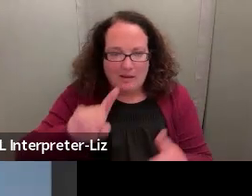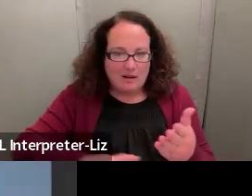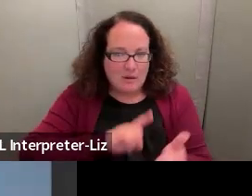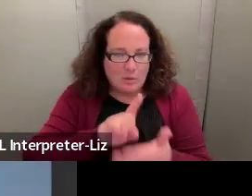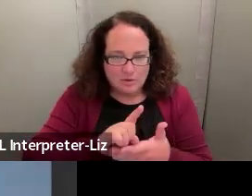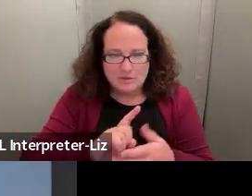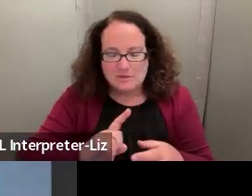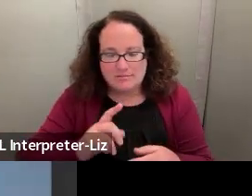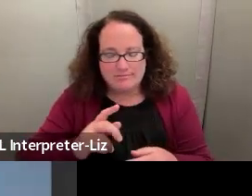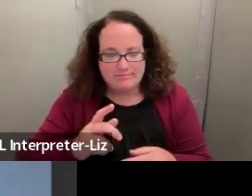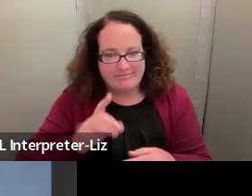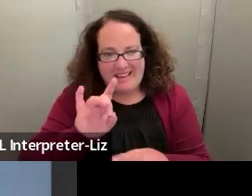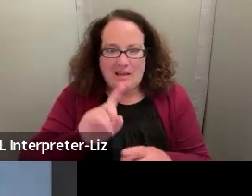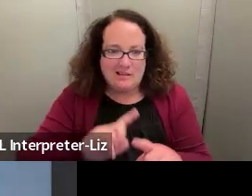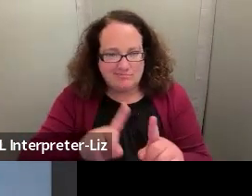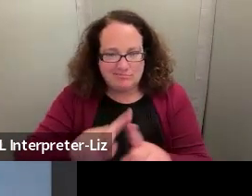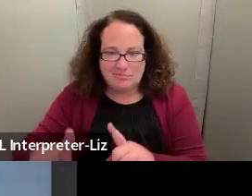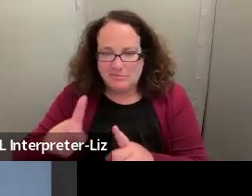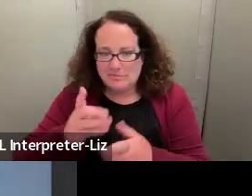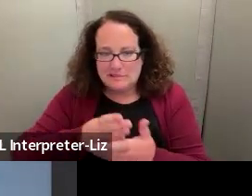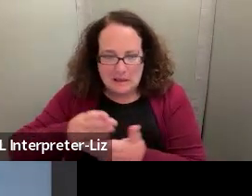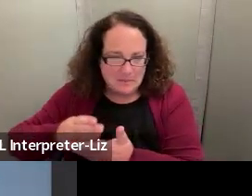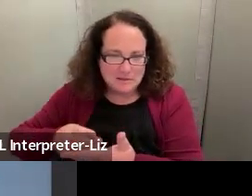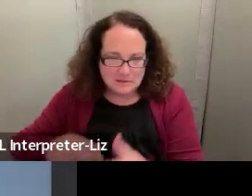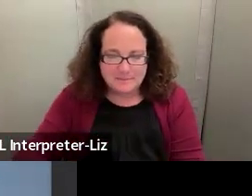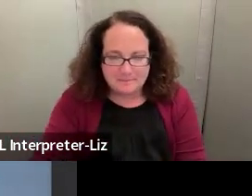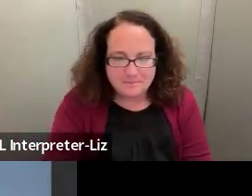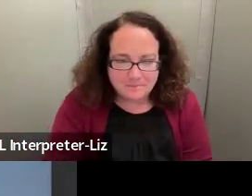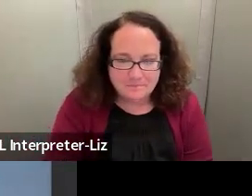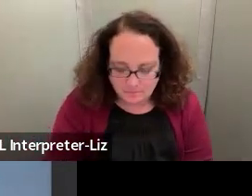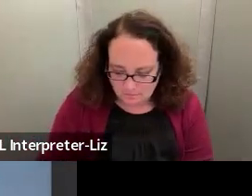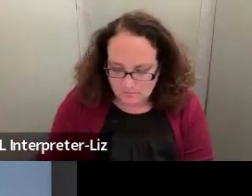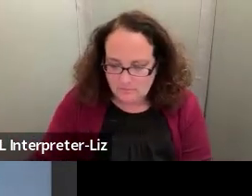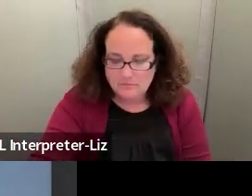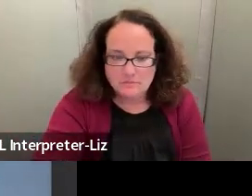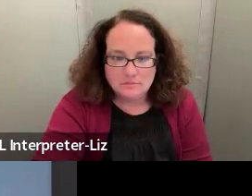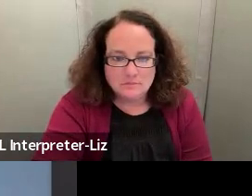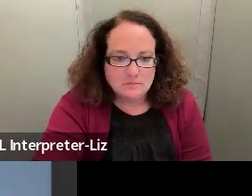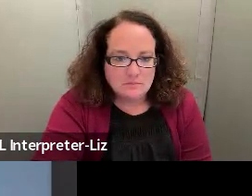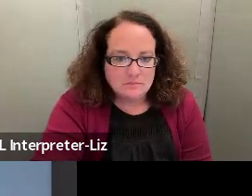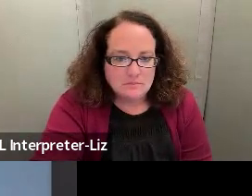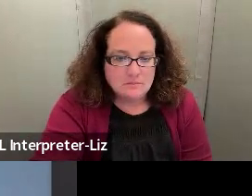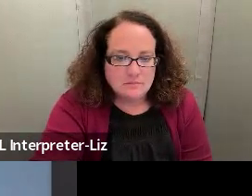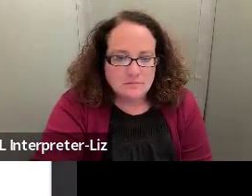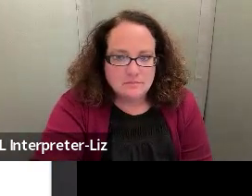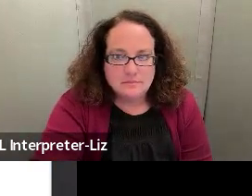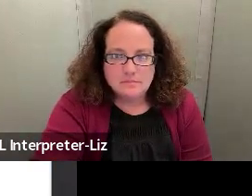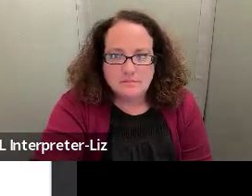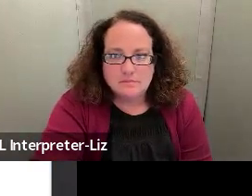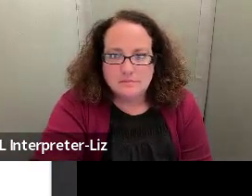8 different segments to carve the entire periodic table. So next slide.